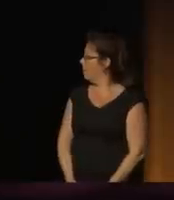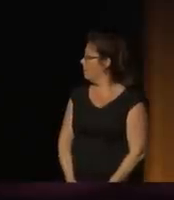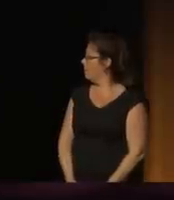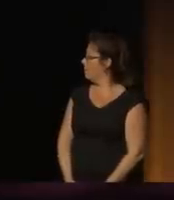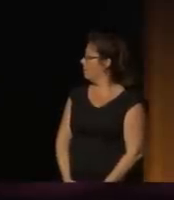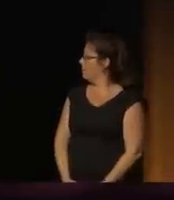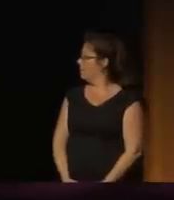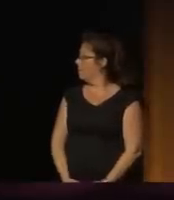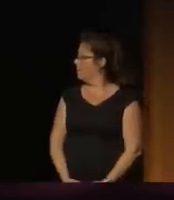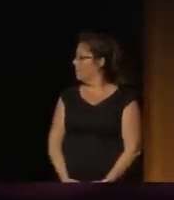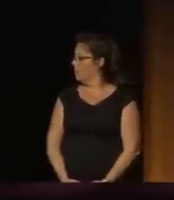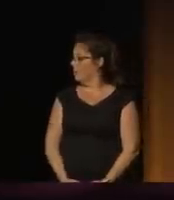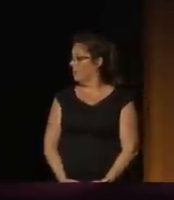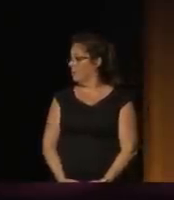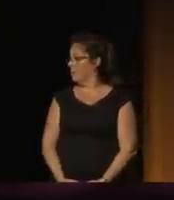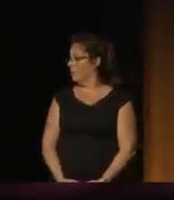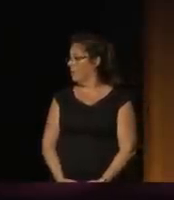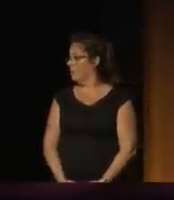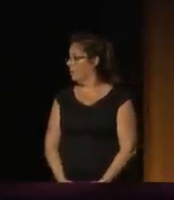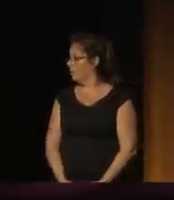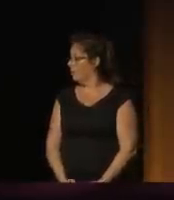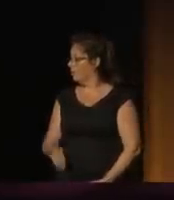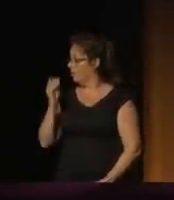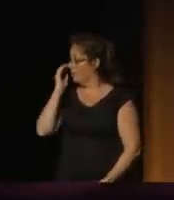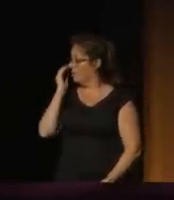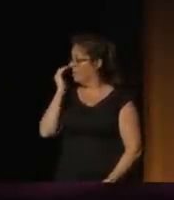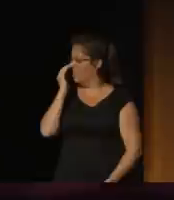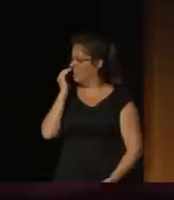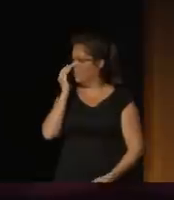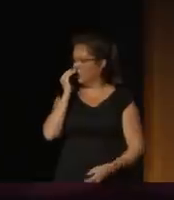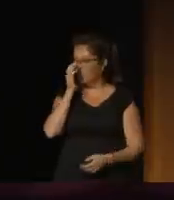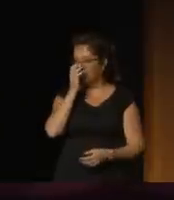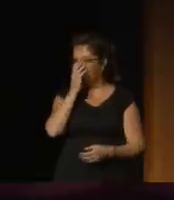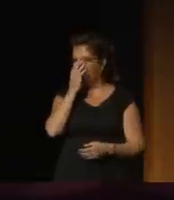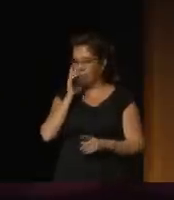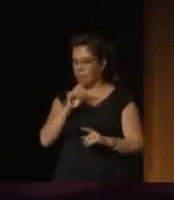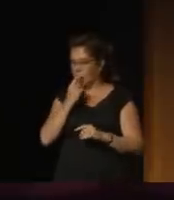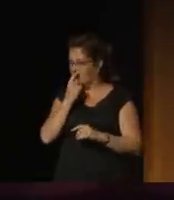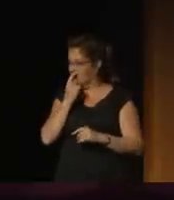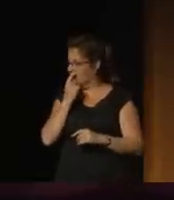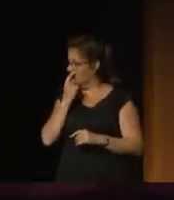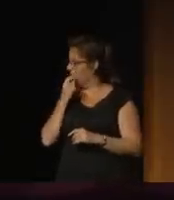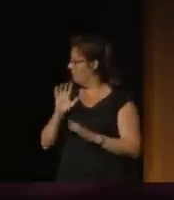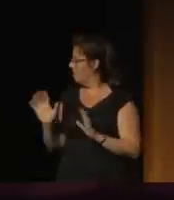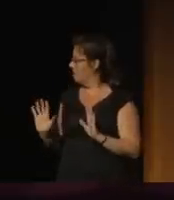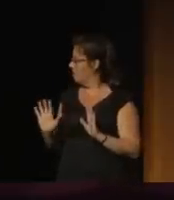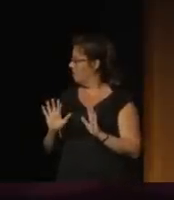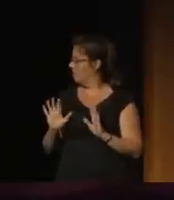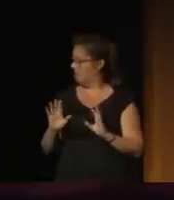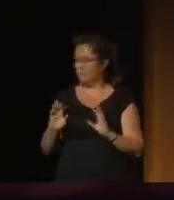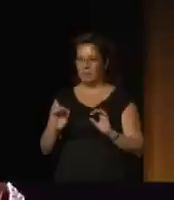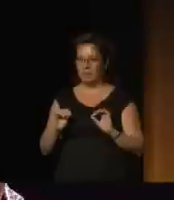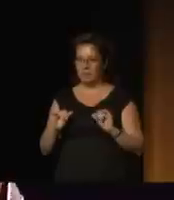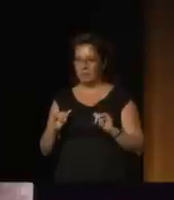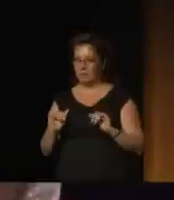Mm-hmm. Fran, did you want to respond to that? To which? To the question about... I really couldn't hear her. Oh, okay.